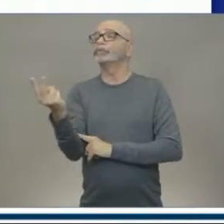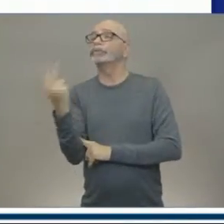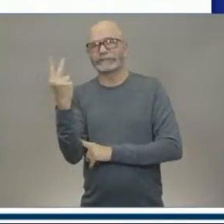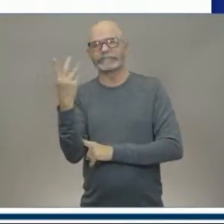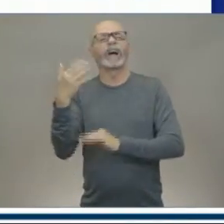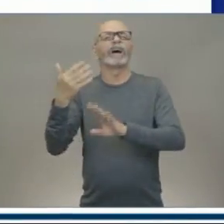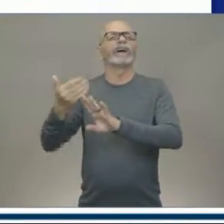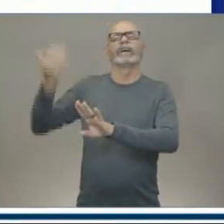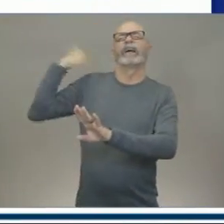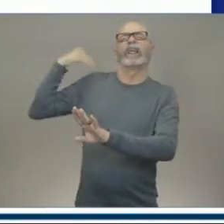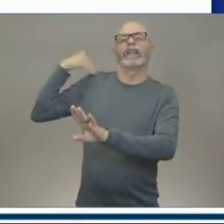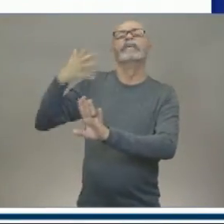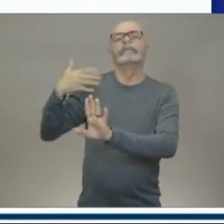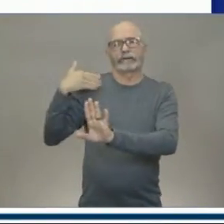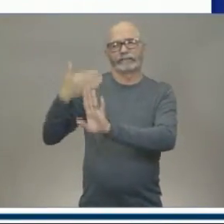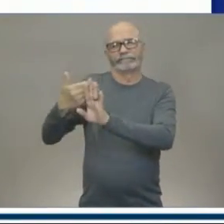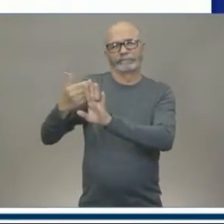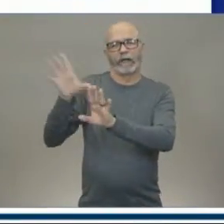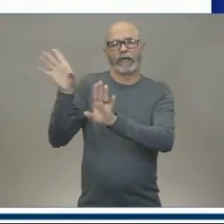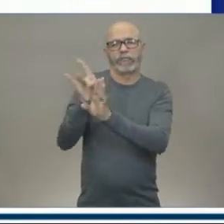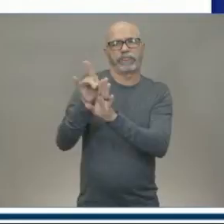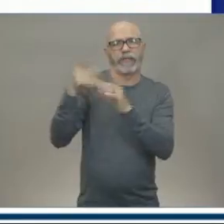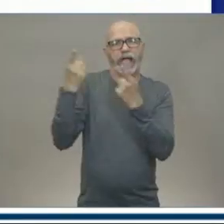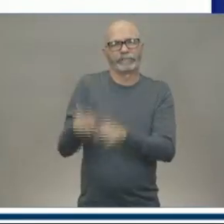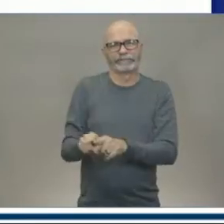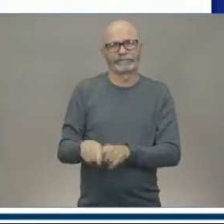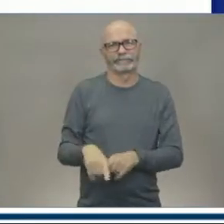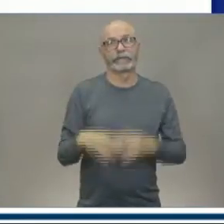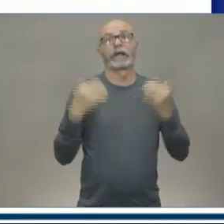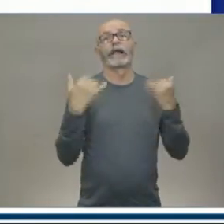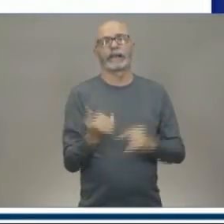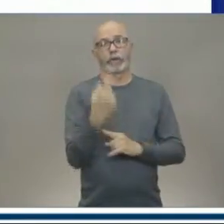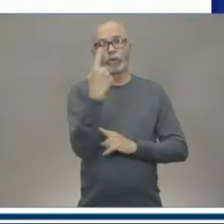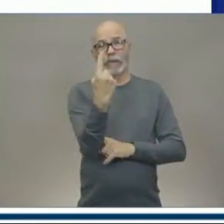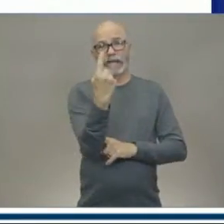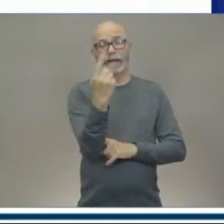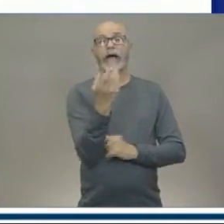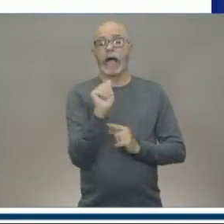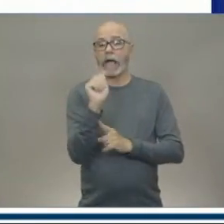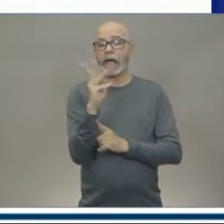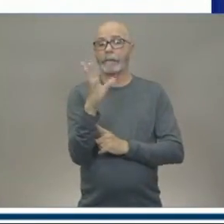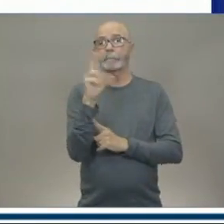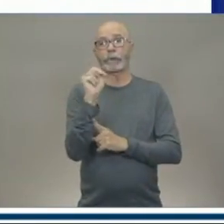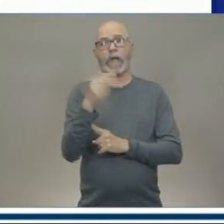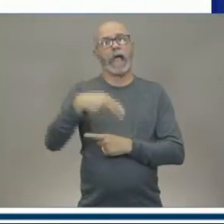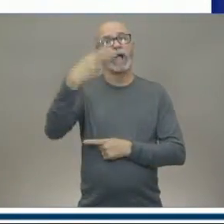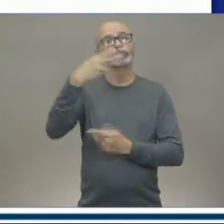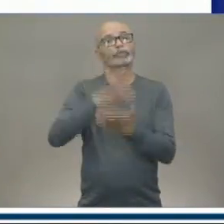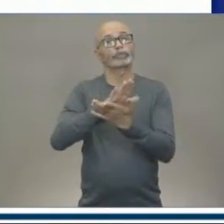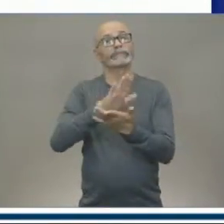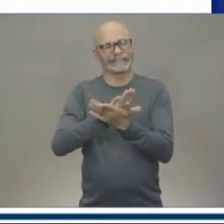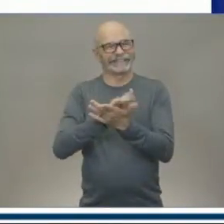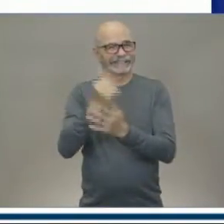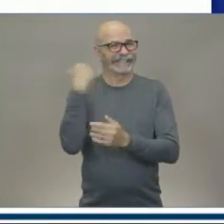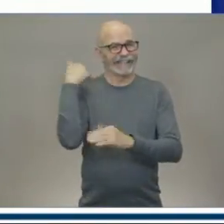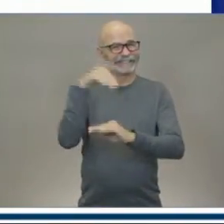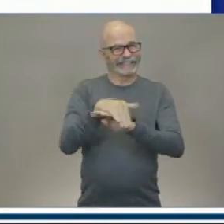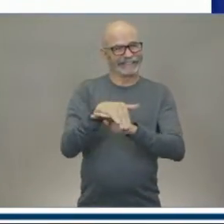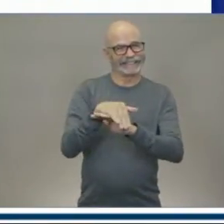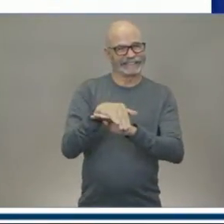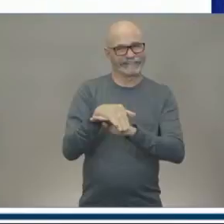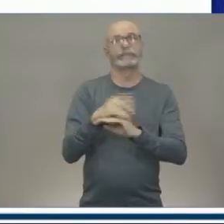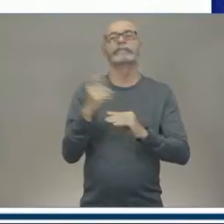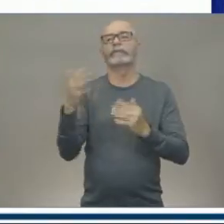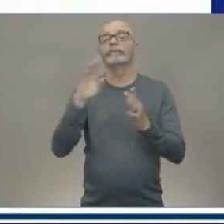exposures, including one at Auburn High School, which was announced last night. We closed Auburn Drive family of schools today